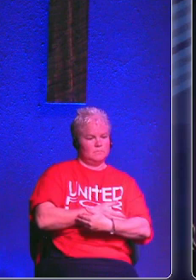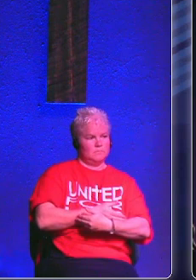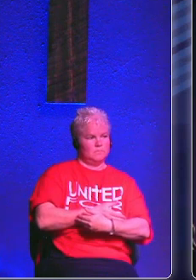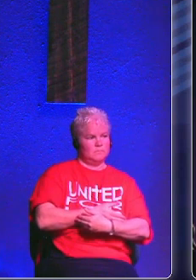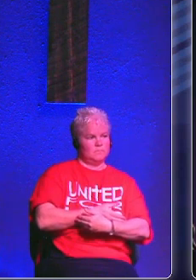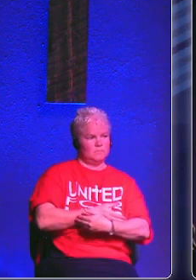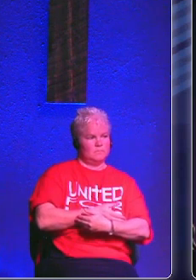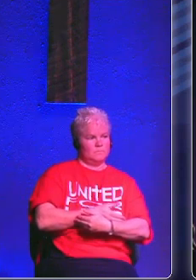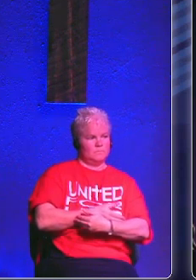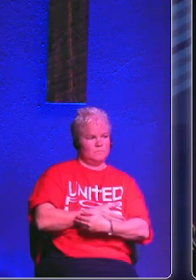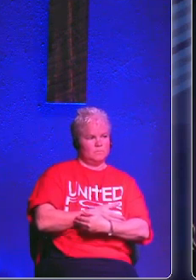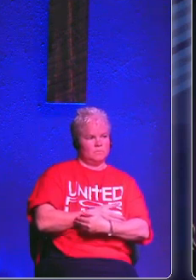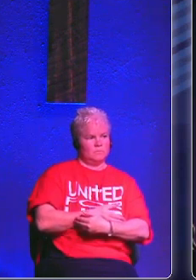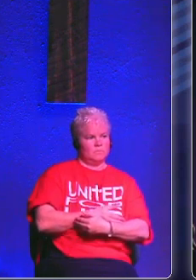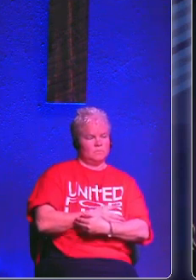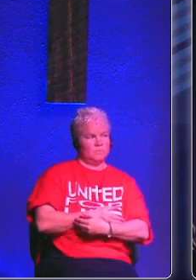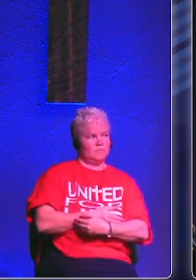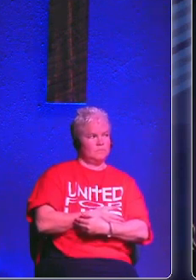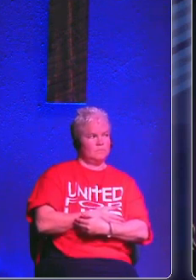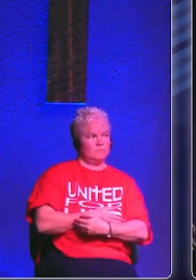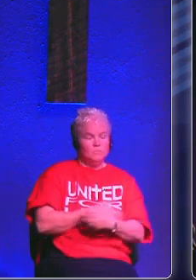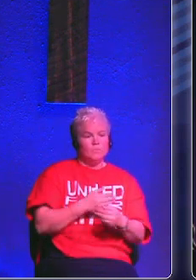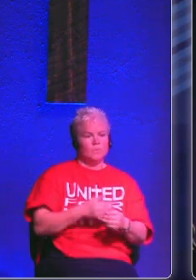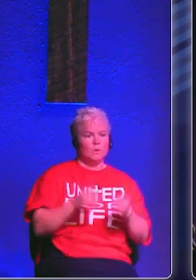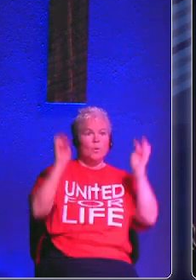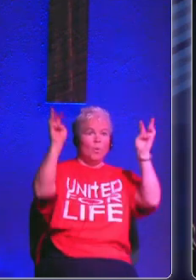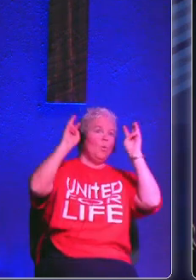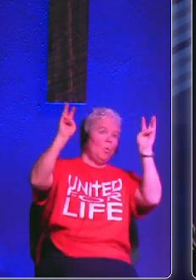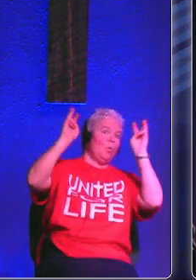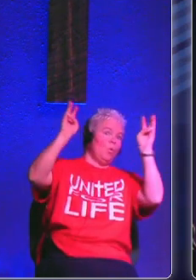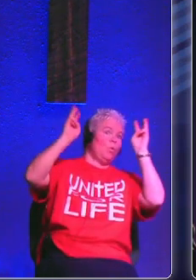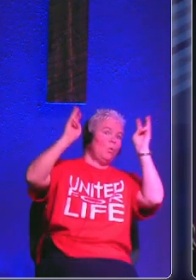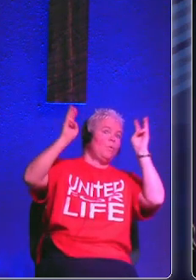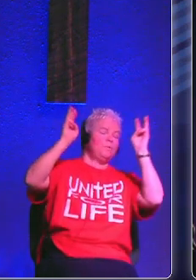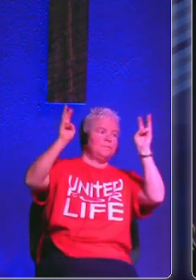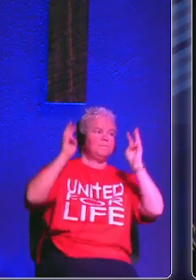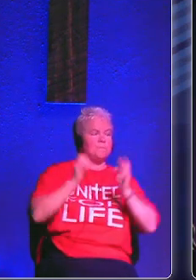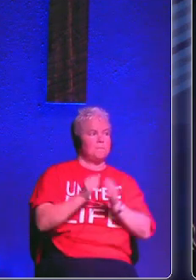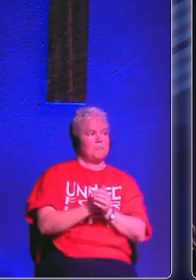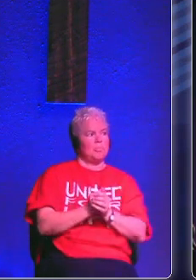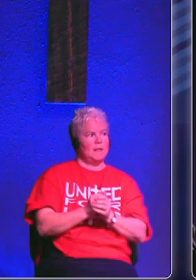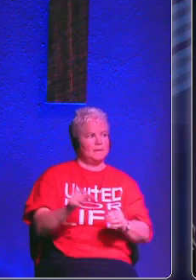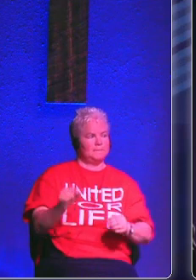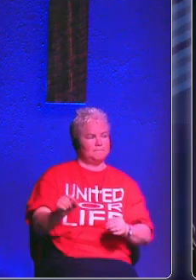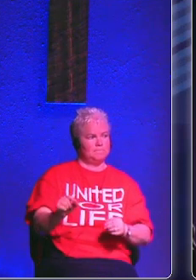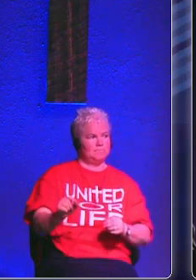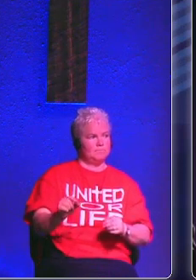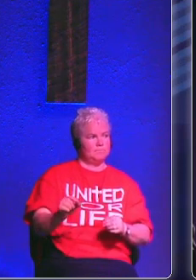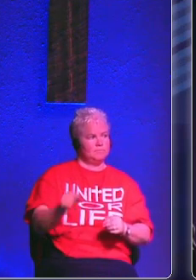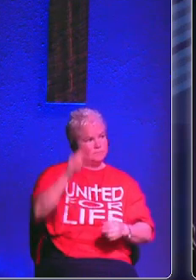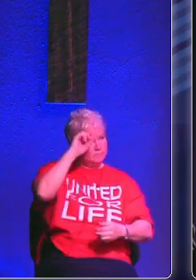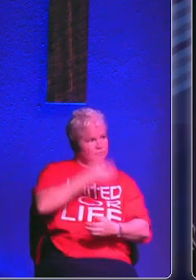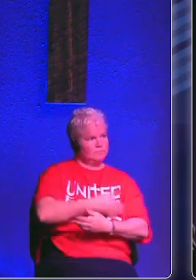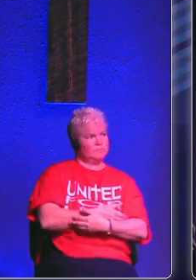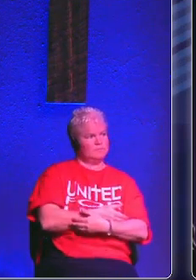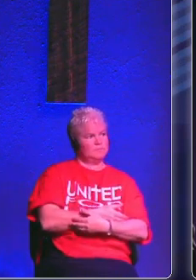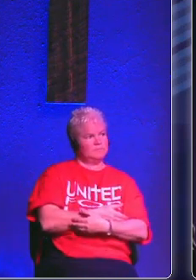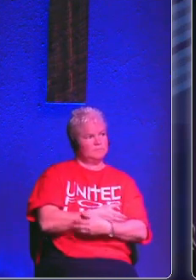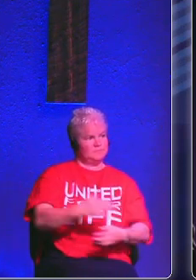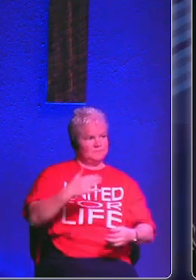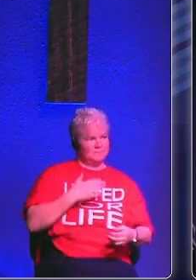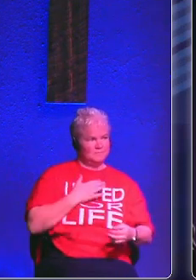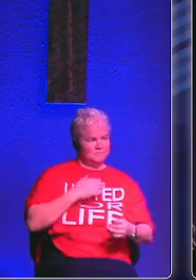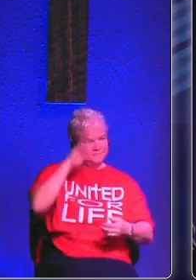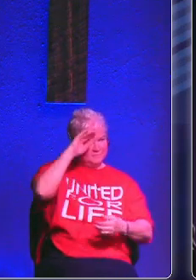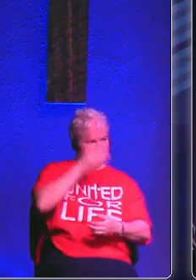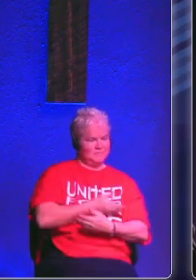now. My son's going to spar right now. And row, row, row, row, row, row, row. And well, little did he know his son was sparring my